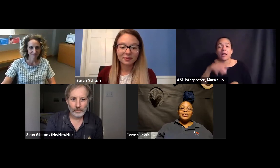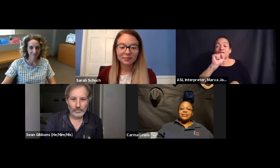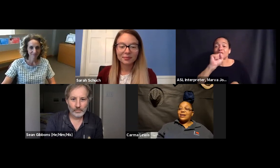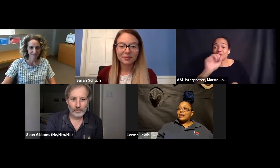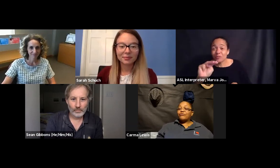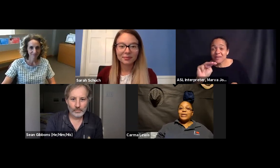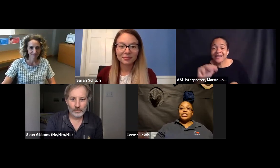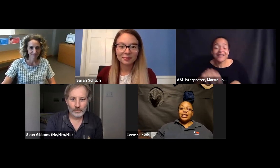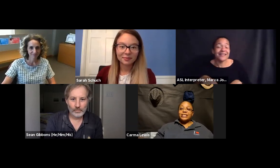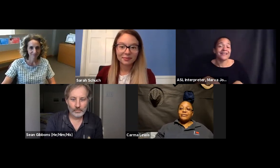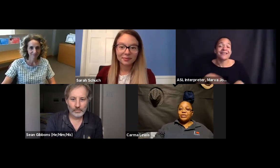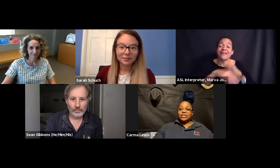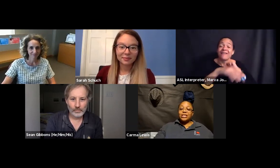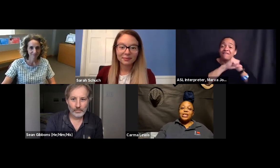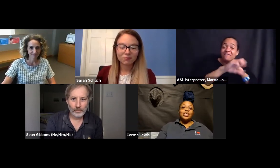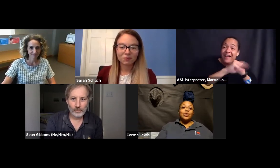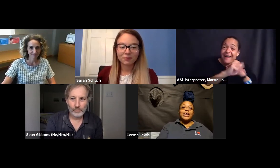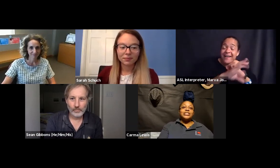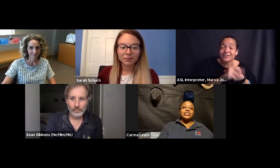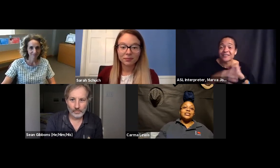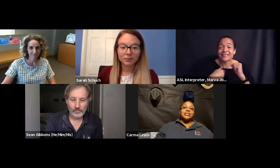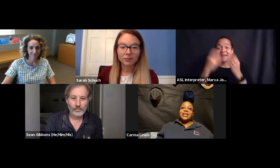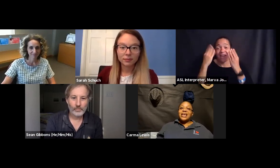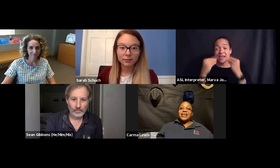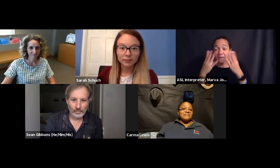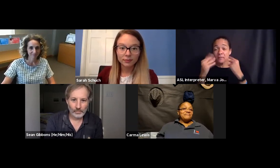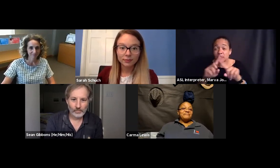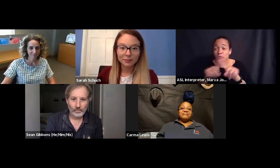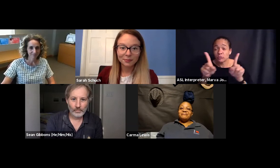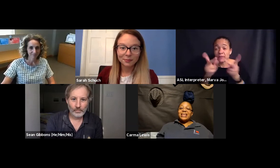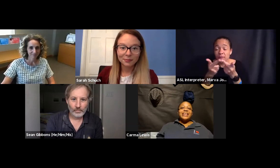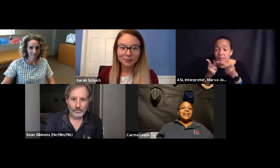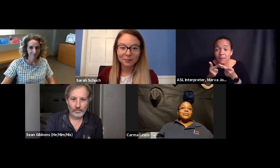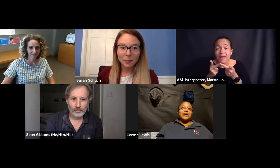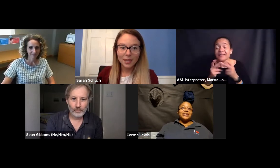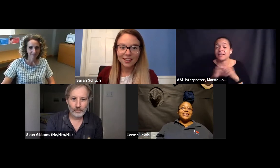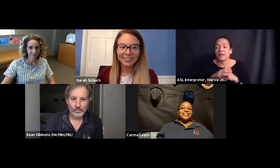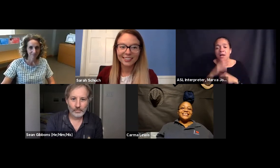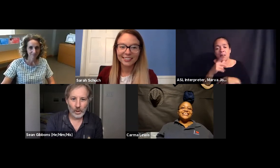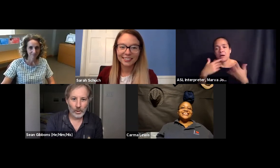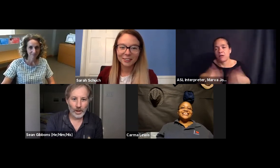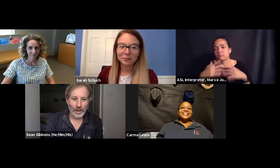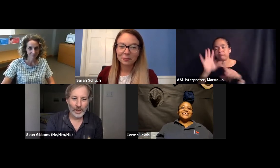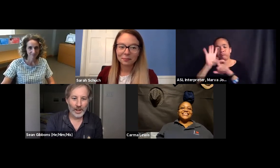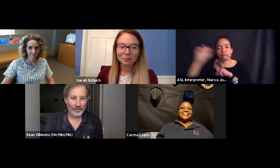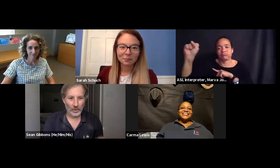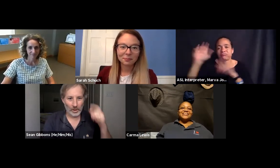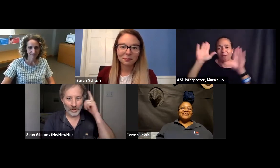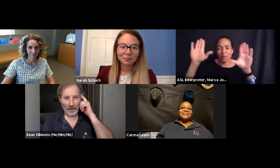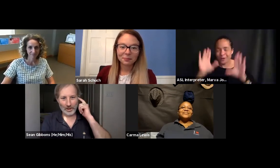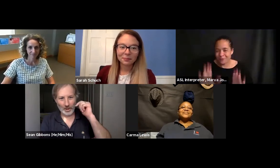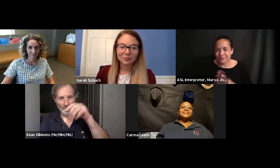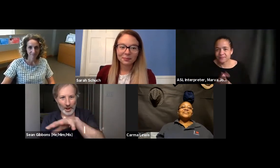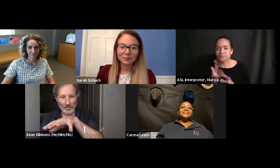flyers, information at different locations. They hit it out the park. Oh, good. And can I ask a